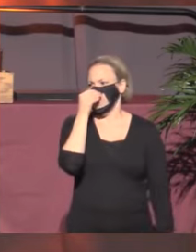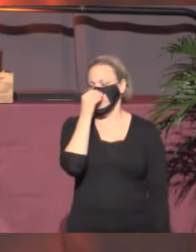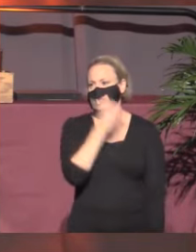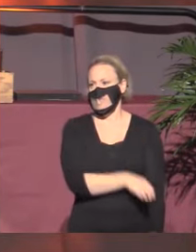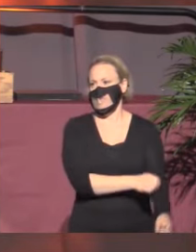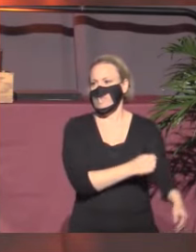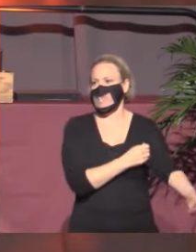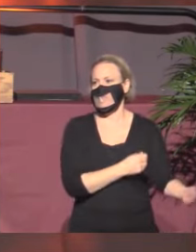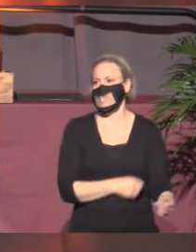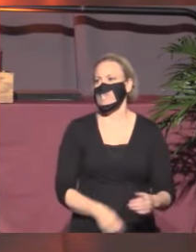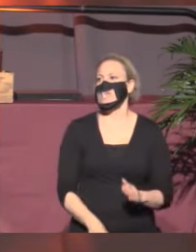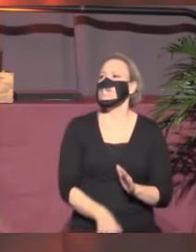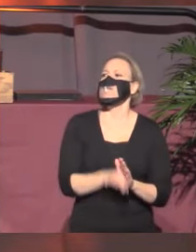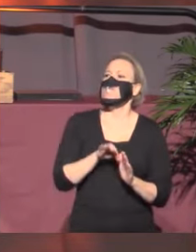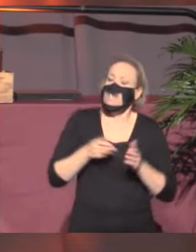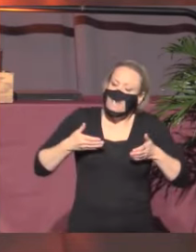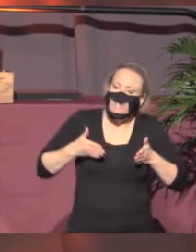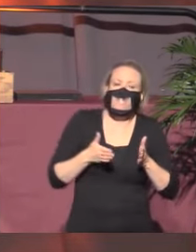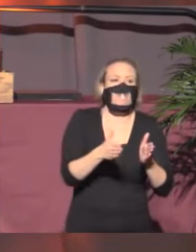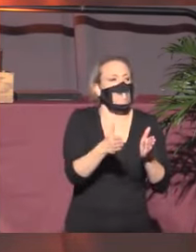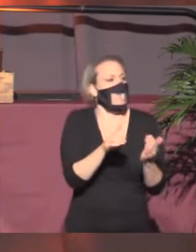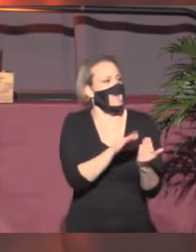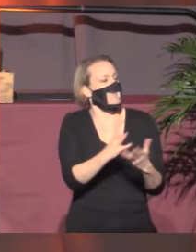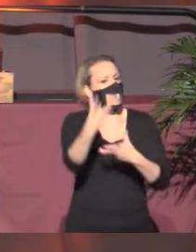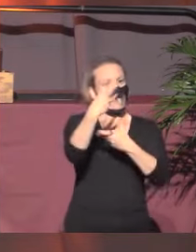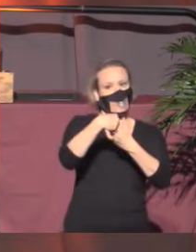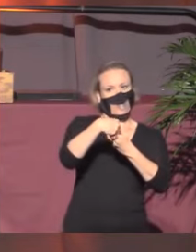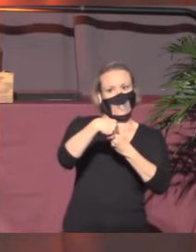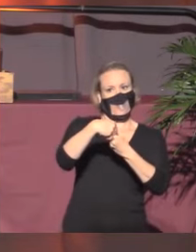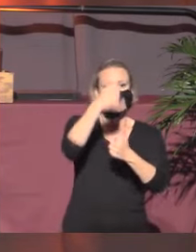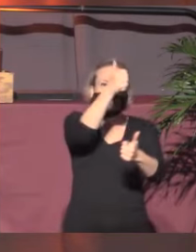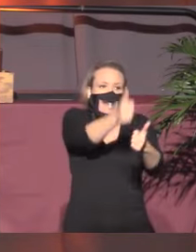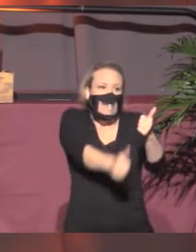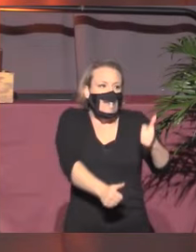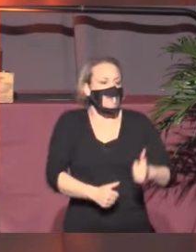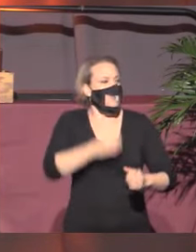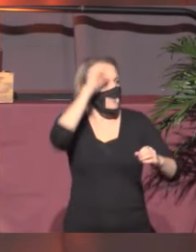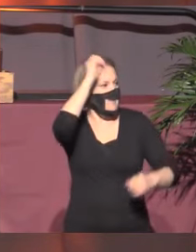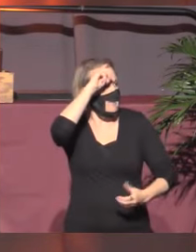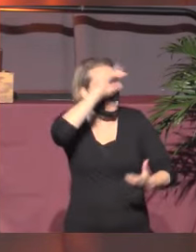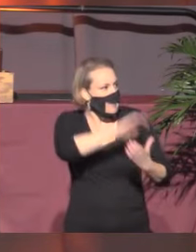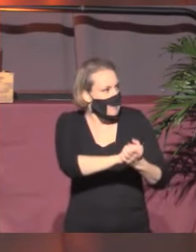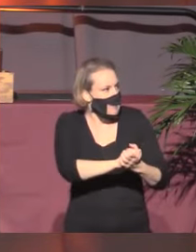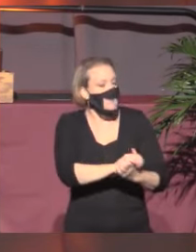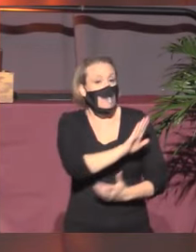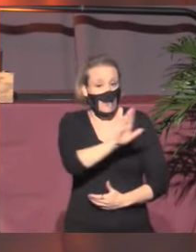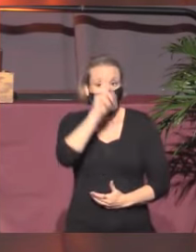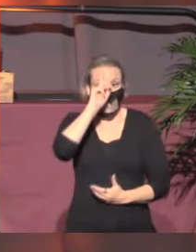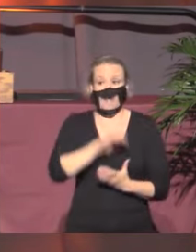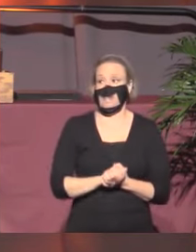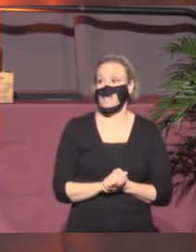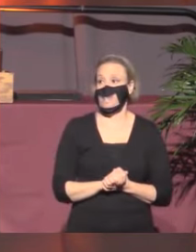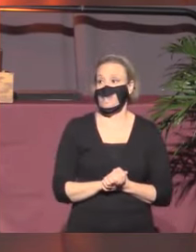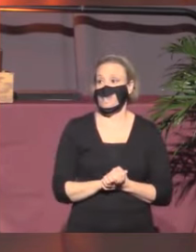voices as you find a way to make sure your voice is heard. This pandemic has